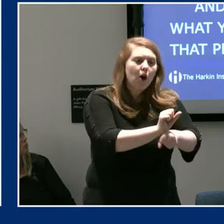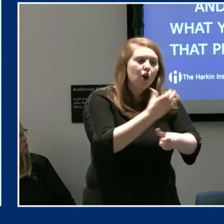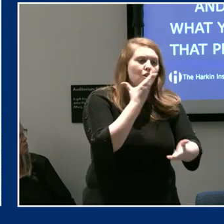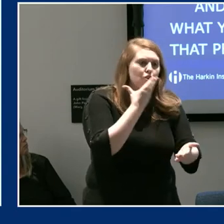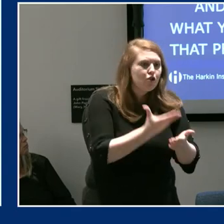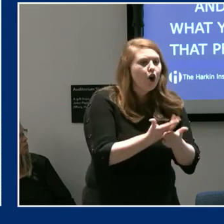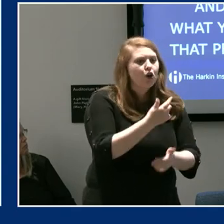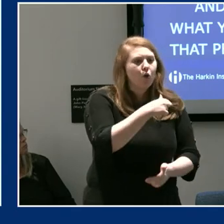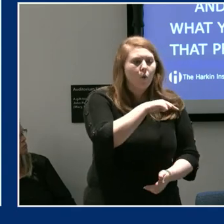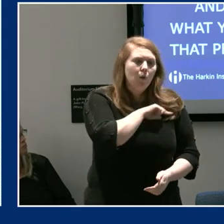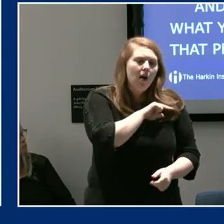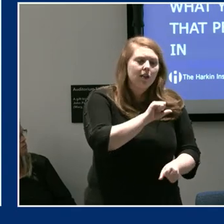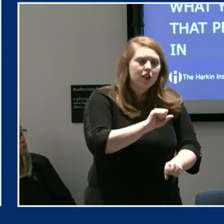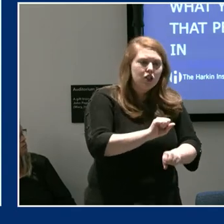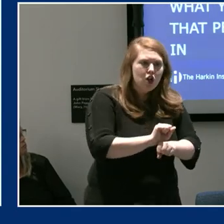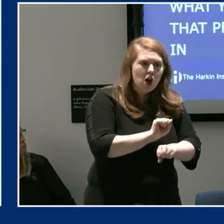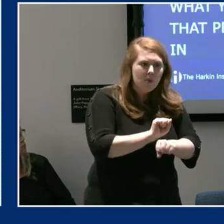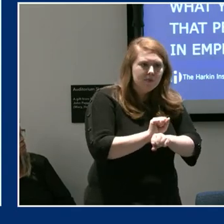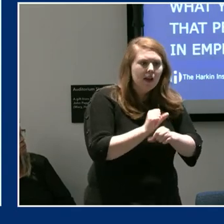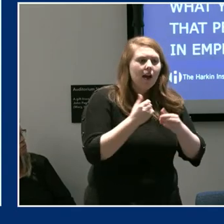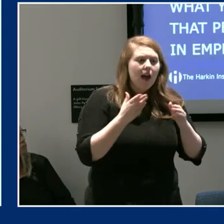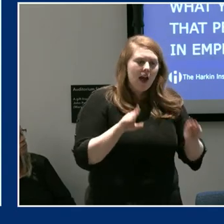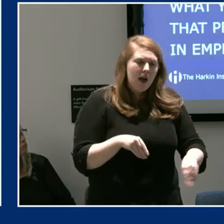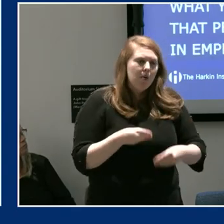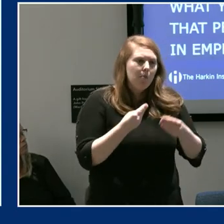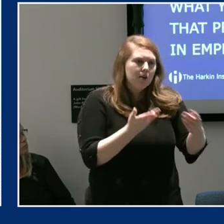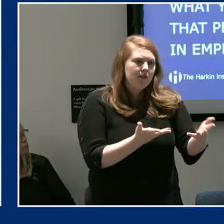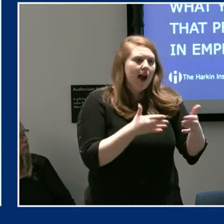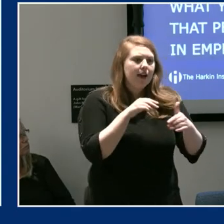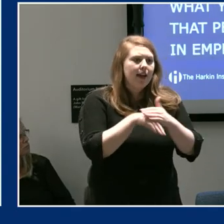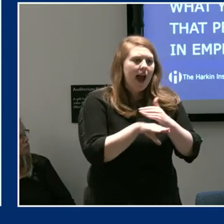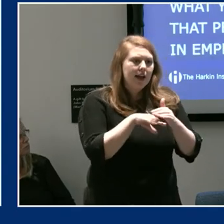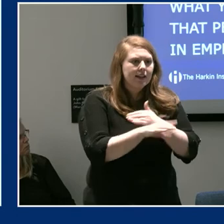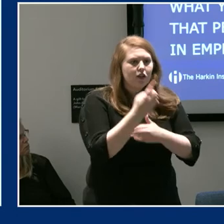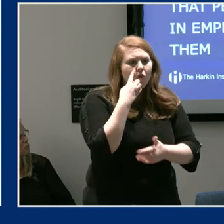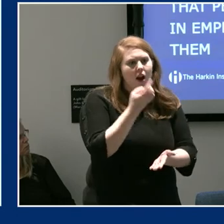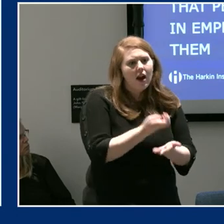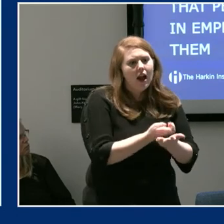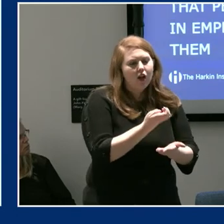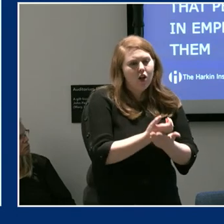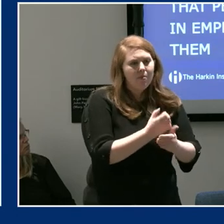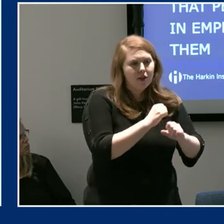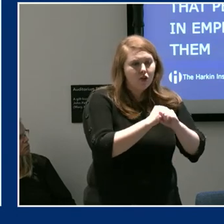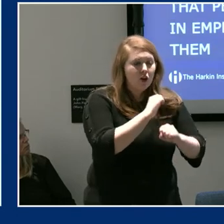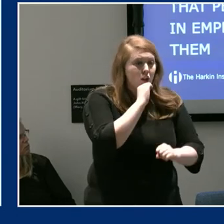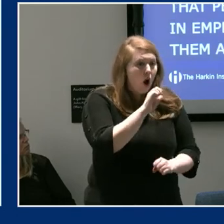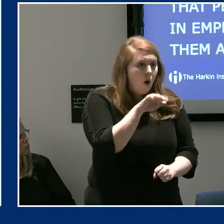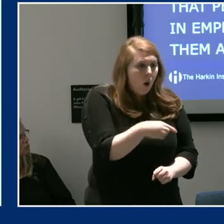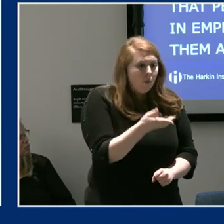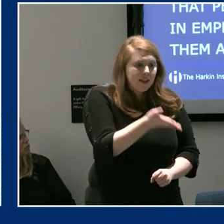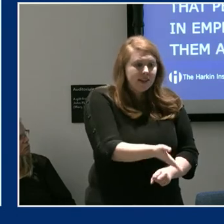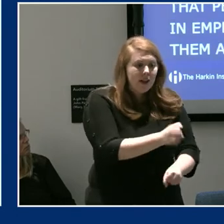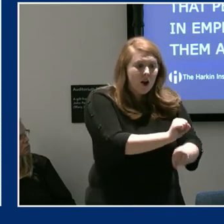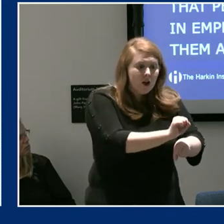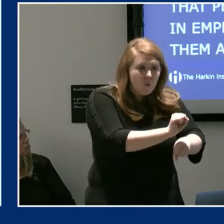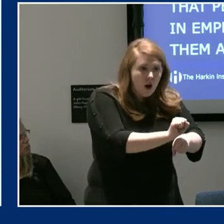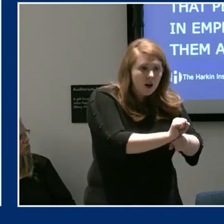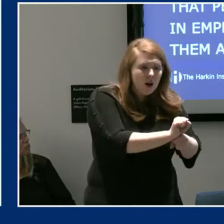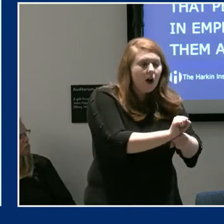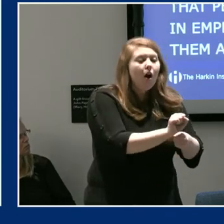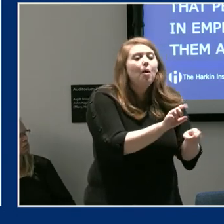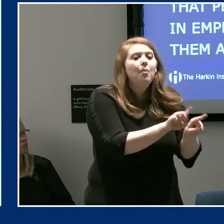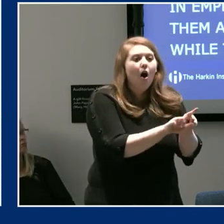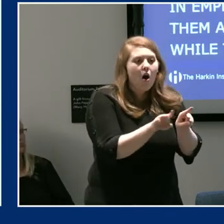quality jobs that give them access to economic security, not only while they're at work, but as they move